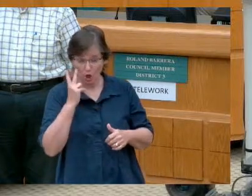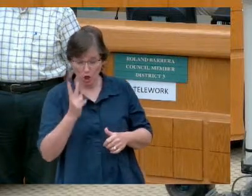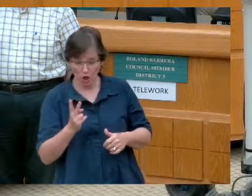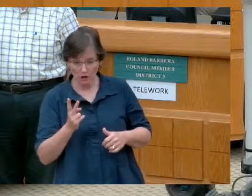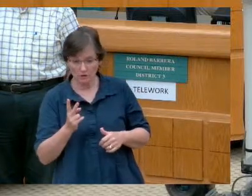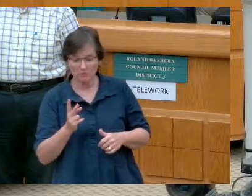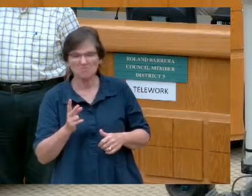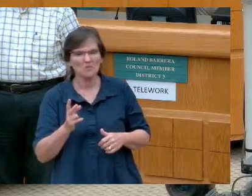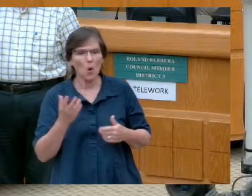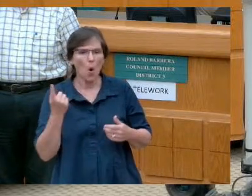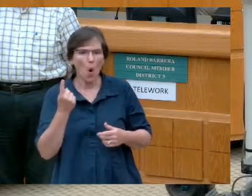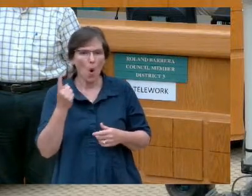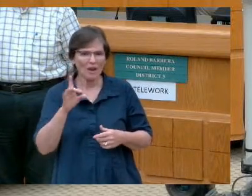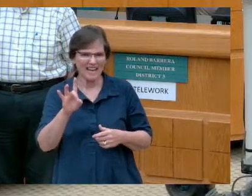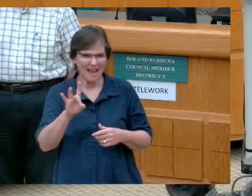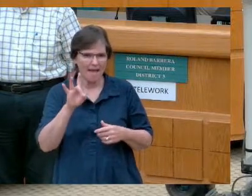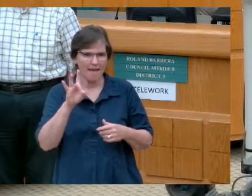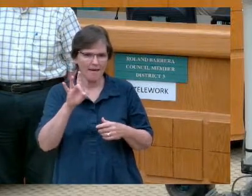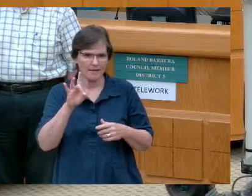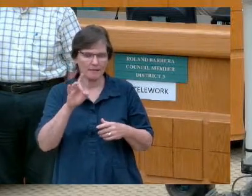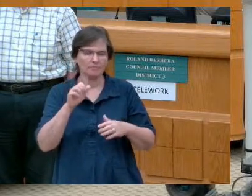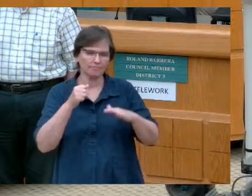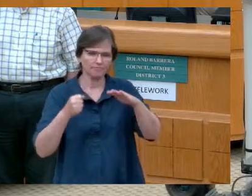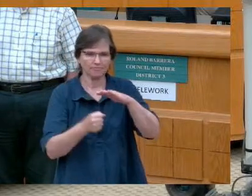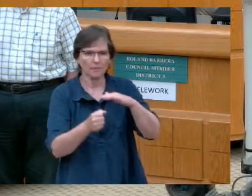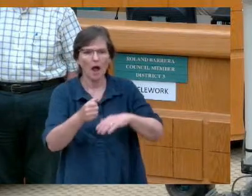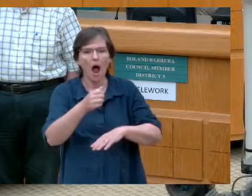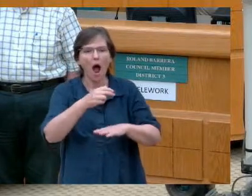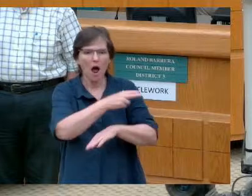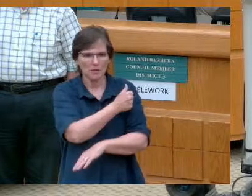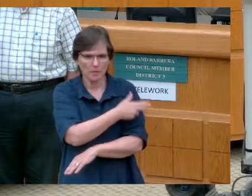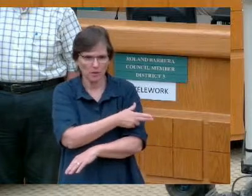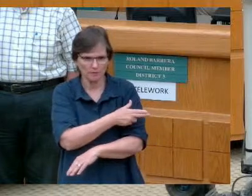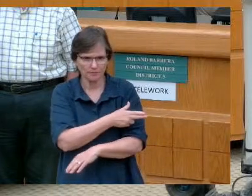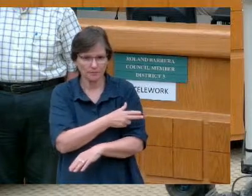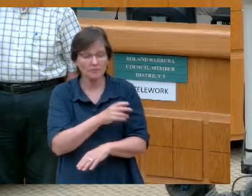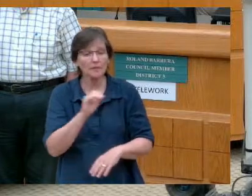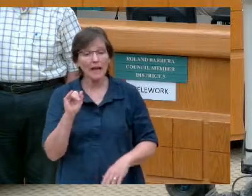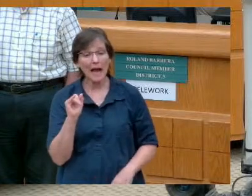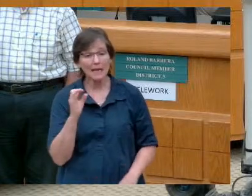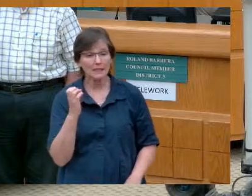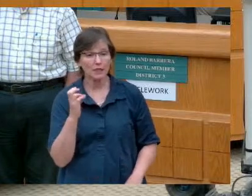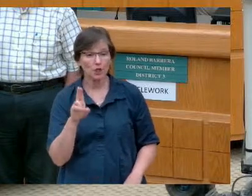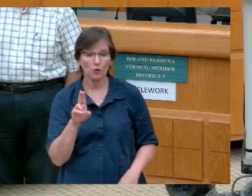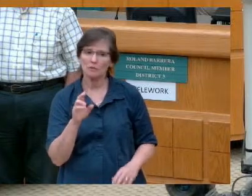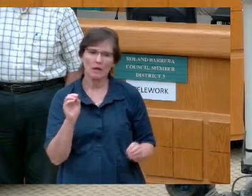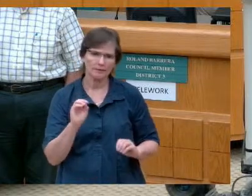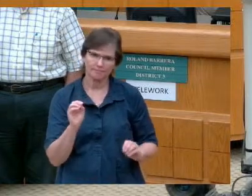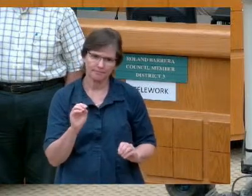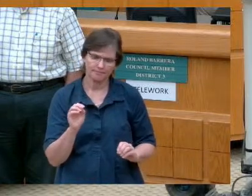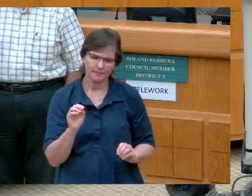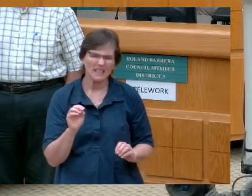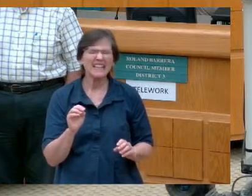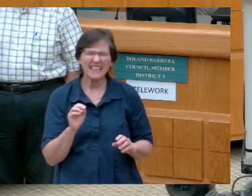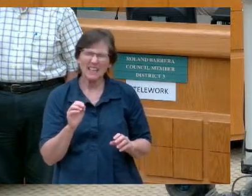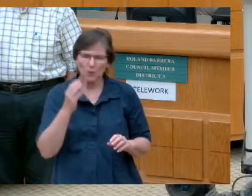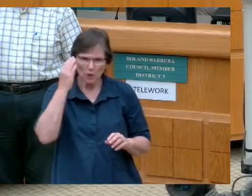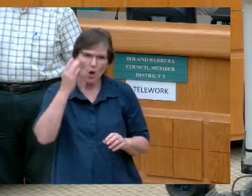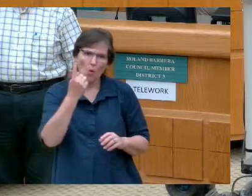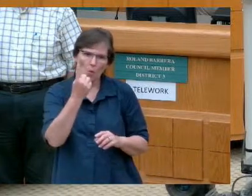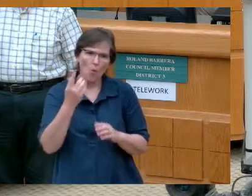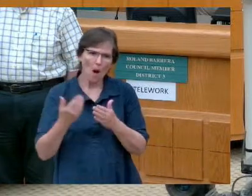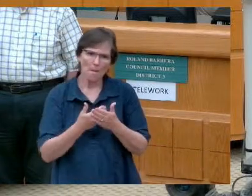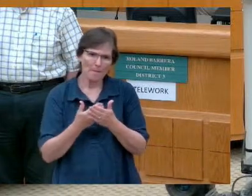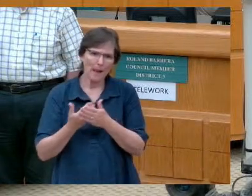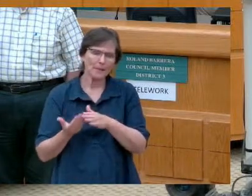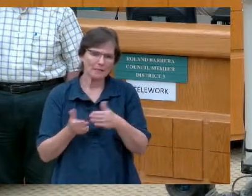of them were in ICU, and so that's a really, good news. Again, we did lose a baby early on, and so we know that we lost one of